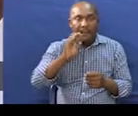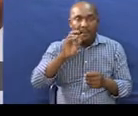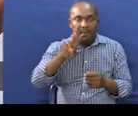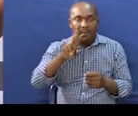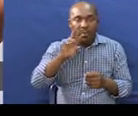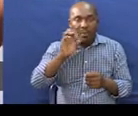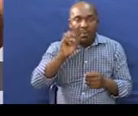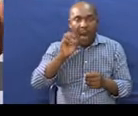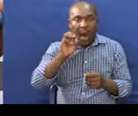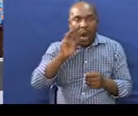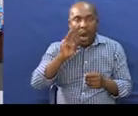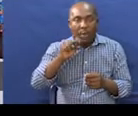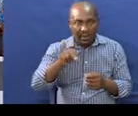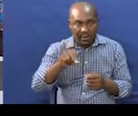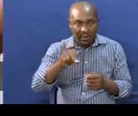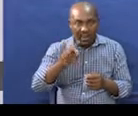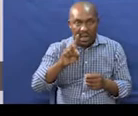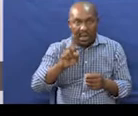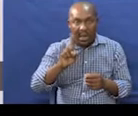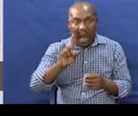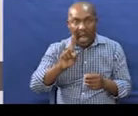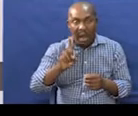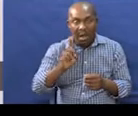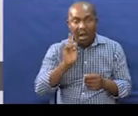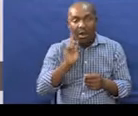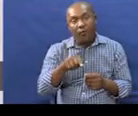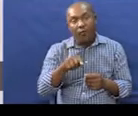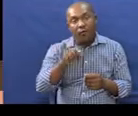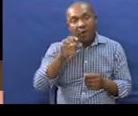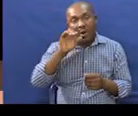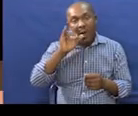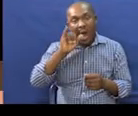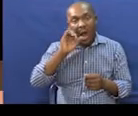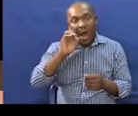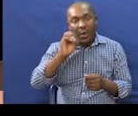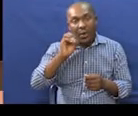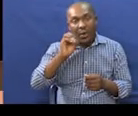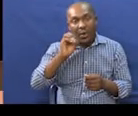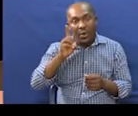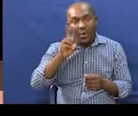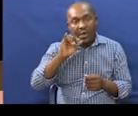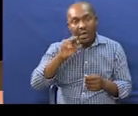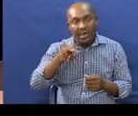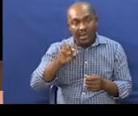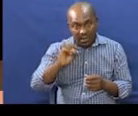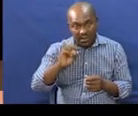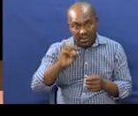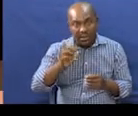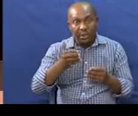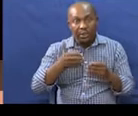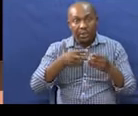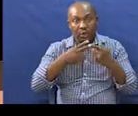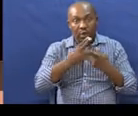of iodine solution. Iodine solution means starch